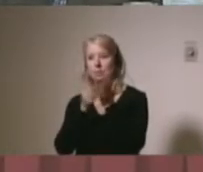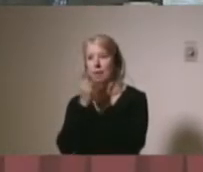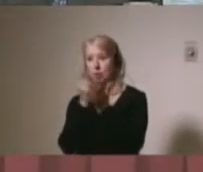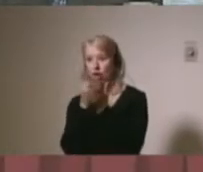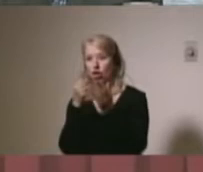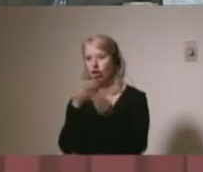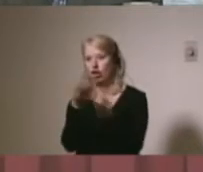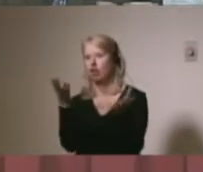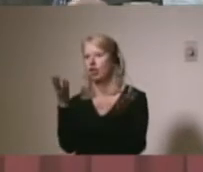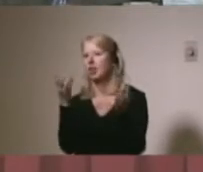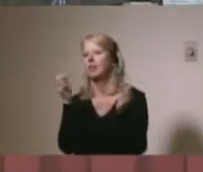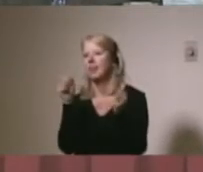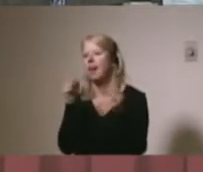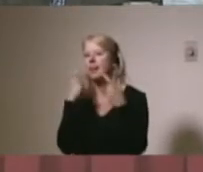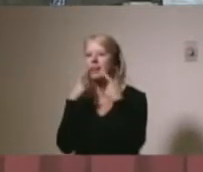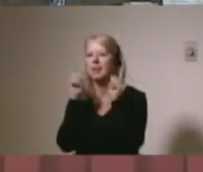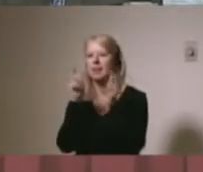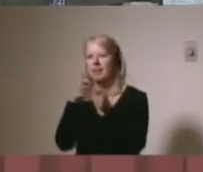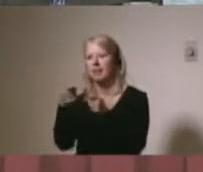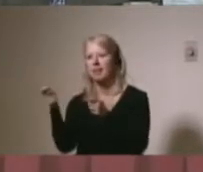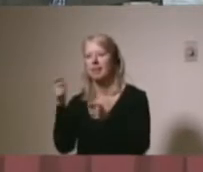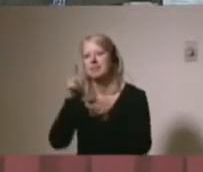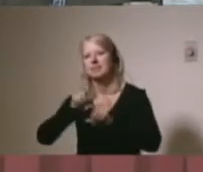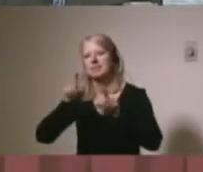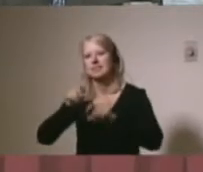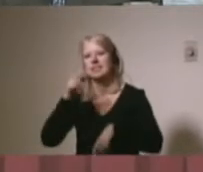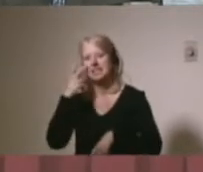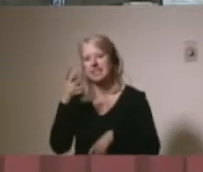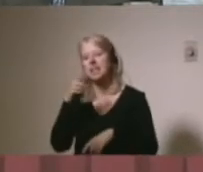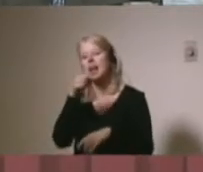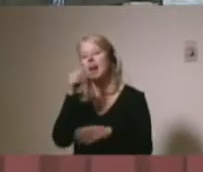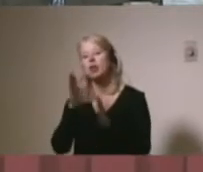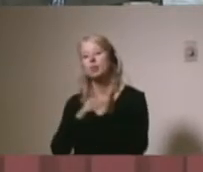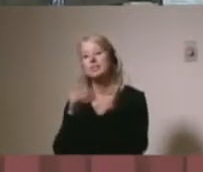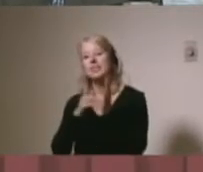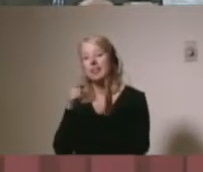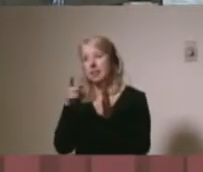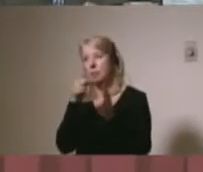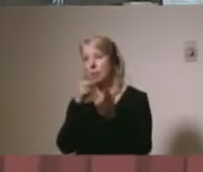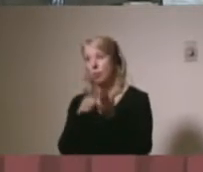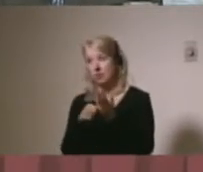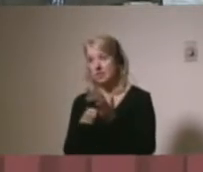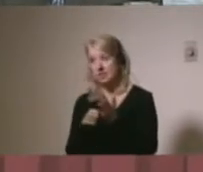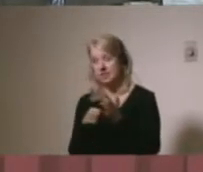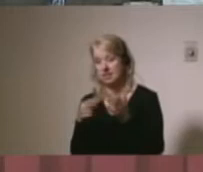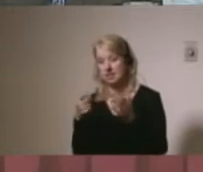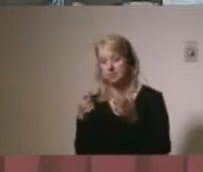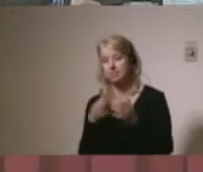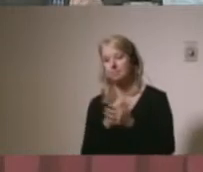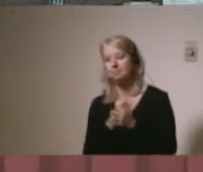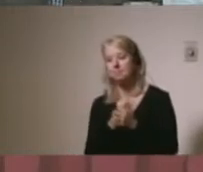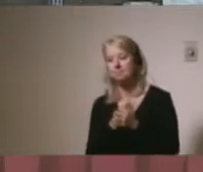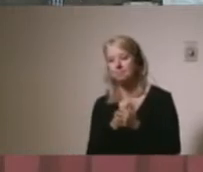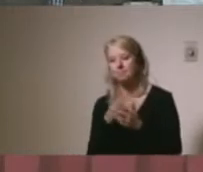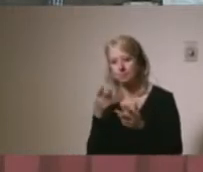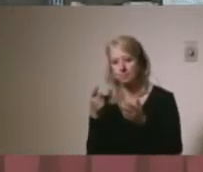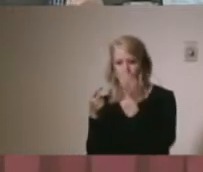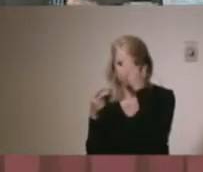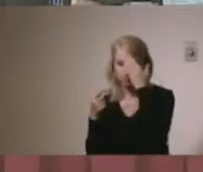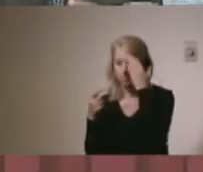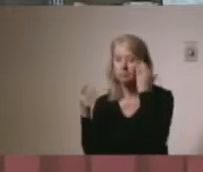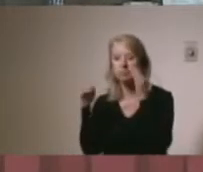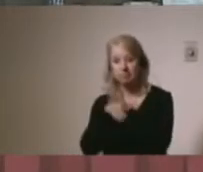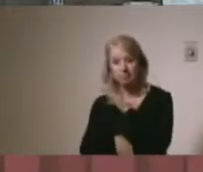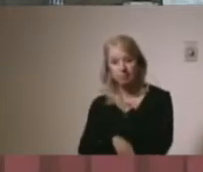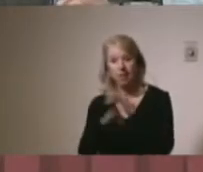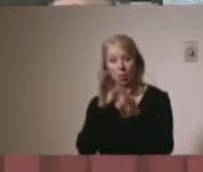just, that could work. So they're going to trial that. New Zealand Post have got this view now, is if we're going to fail, we're